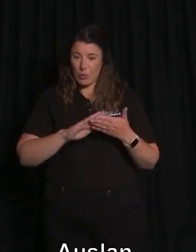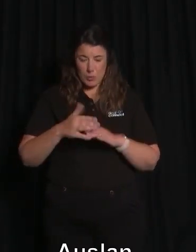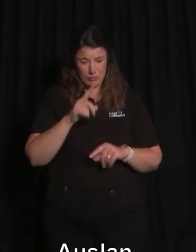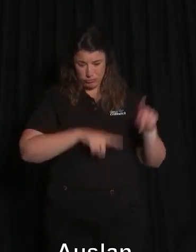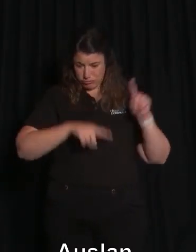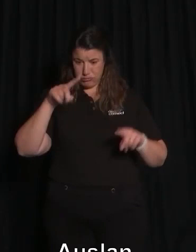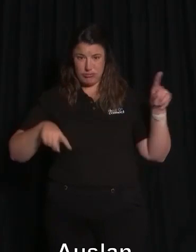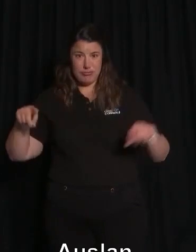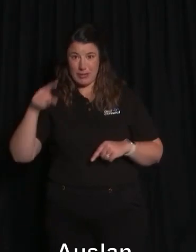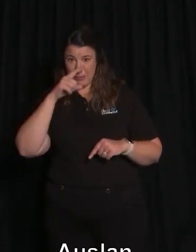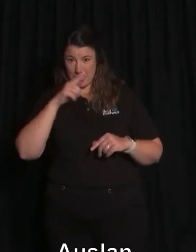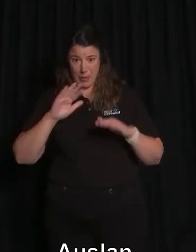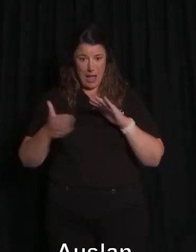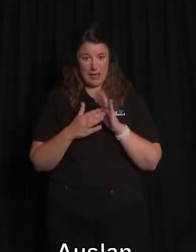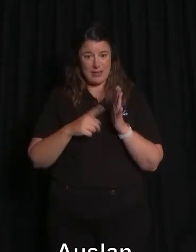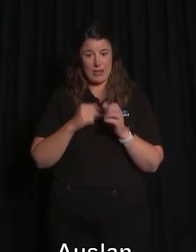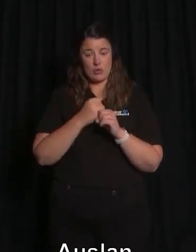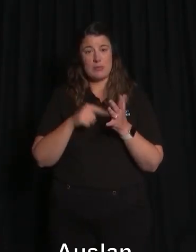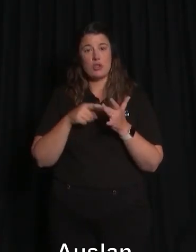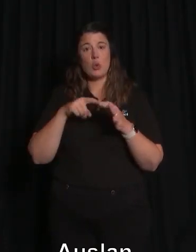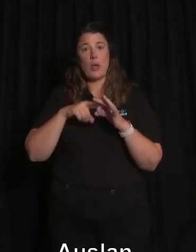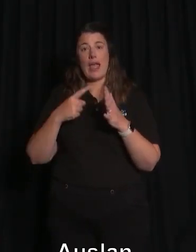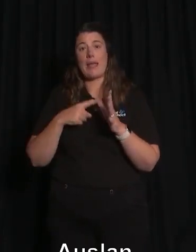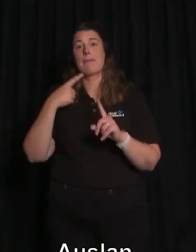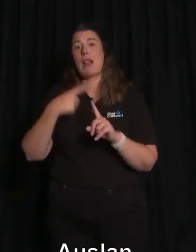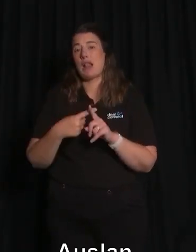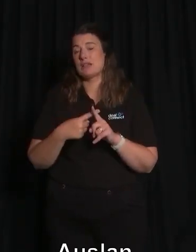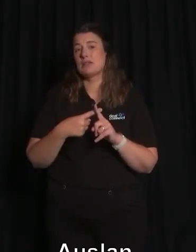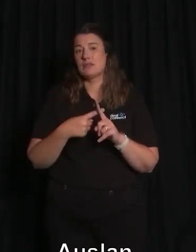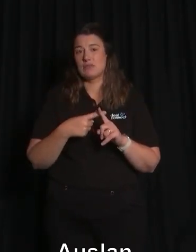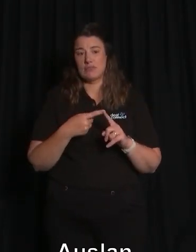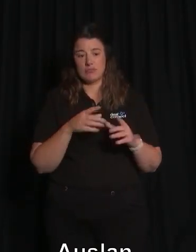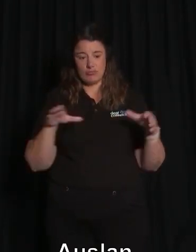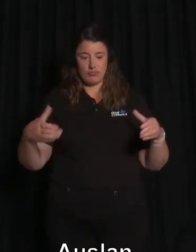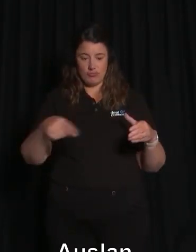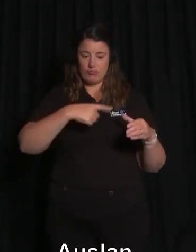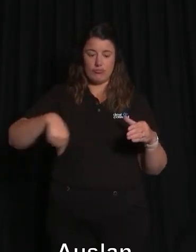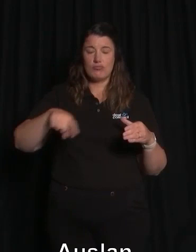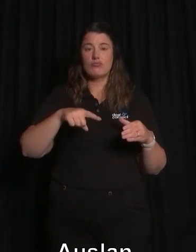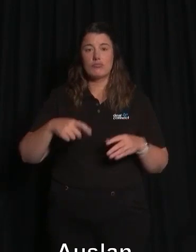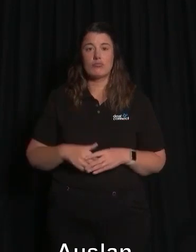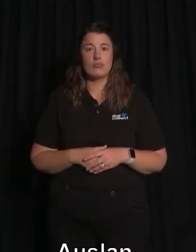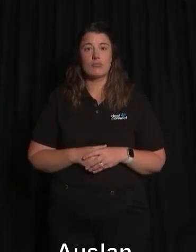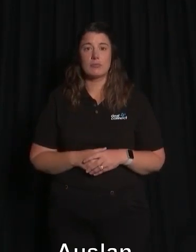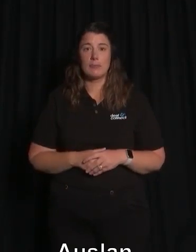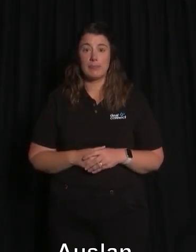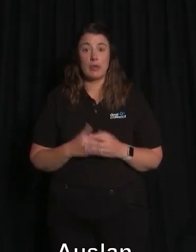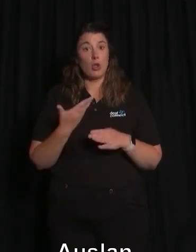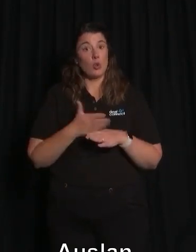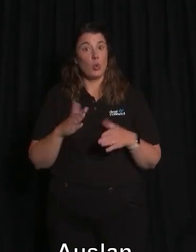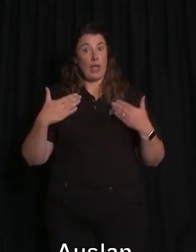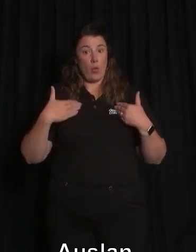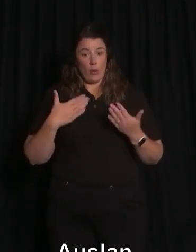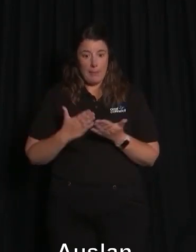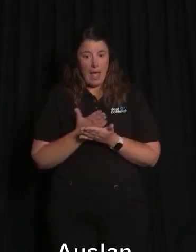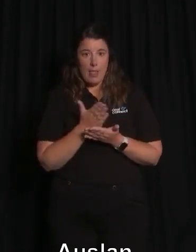and individuals captured under the LGBTIQA+ umbrella. The new pathway to better health must